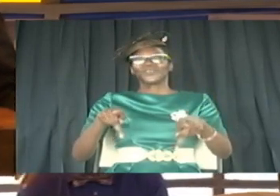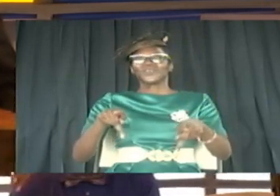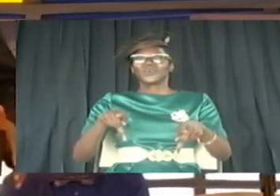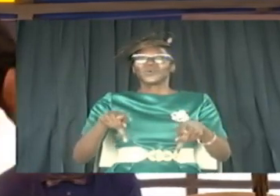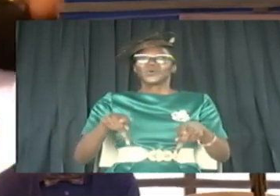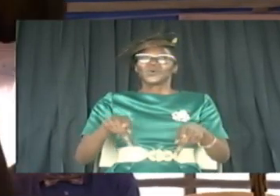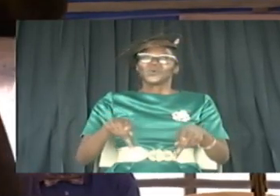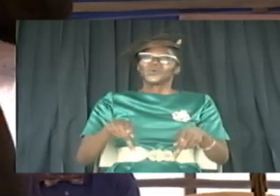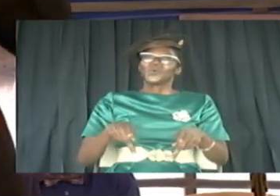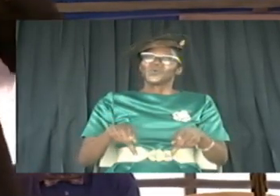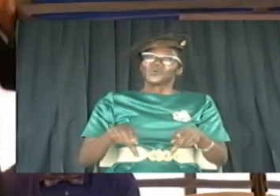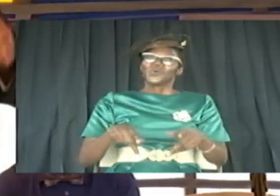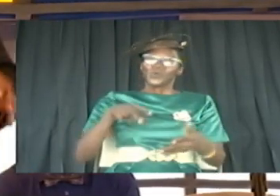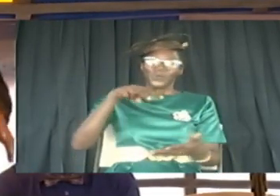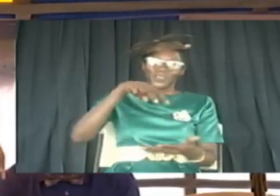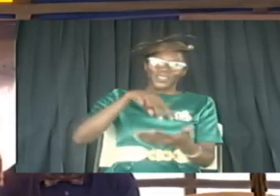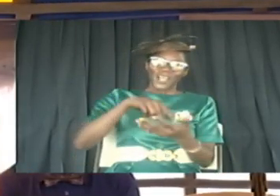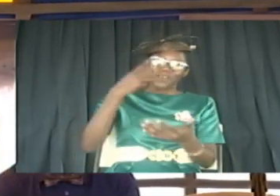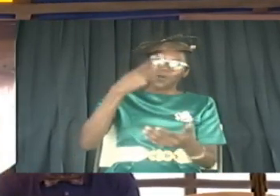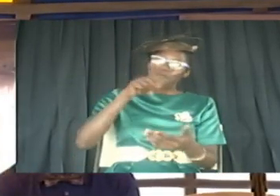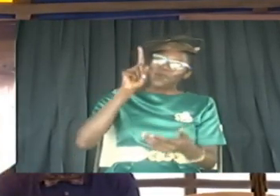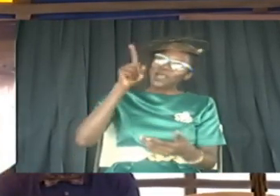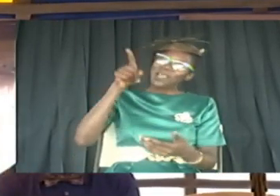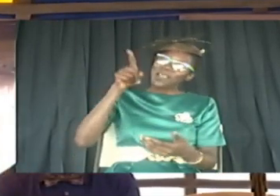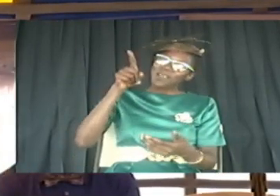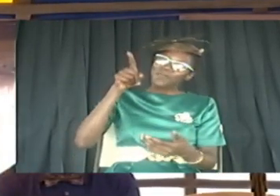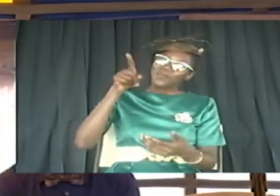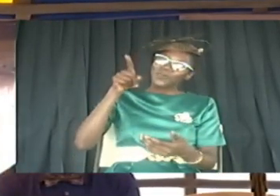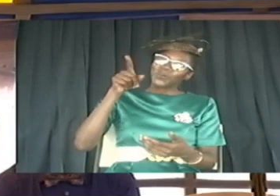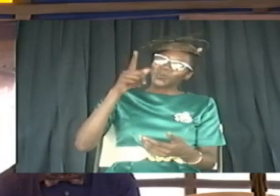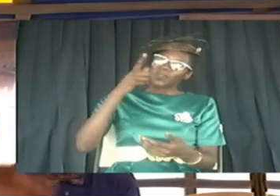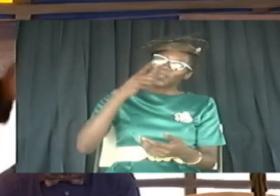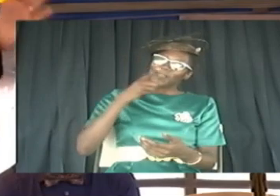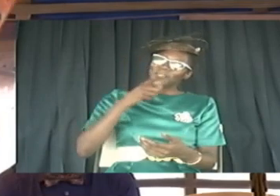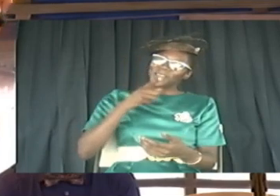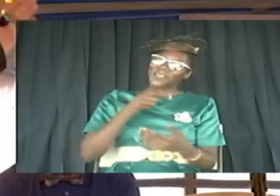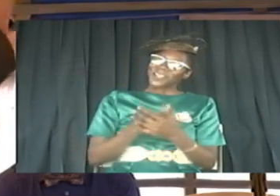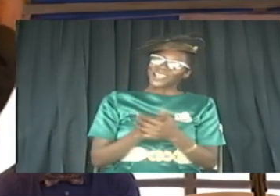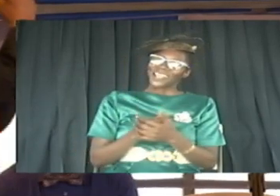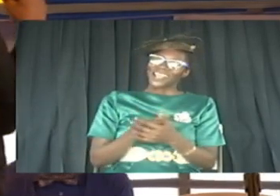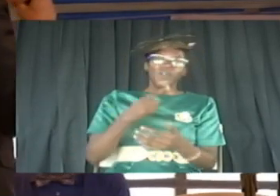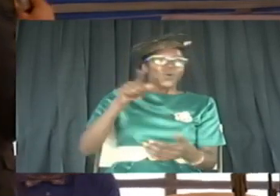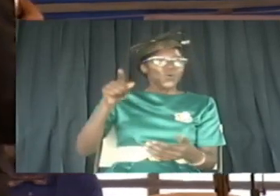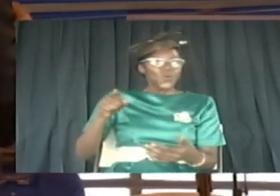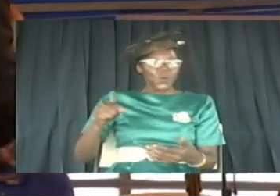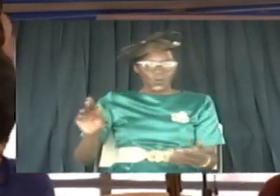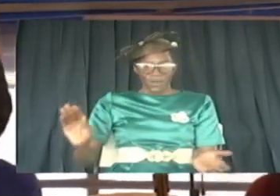him. He that esteem me, I will esteem.